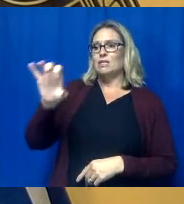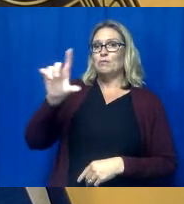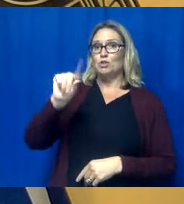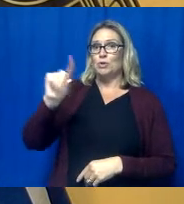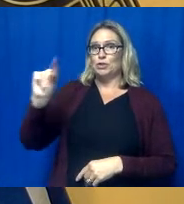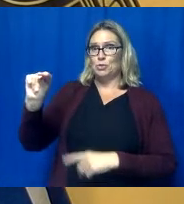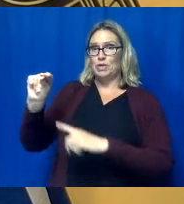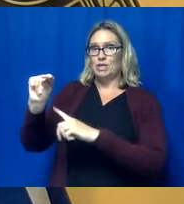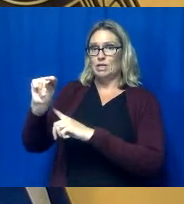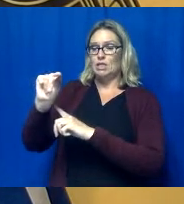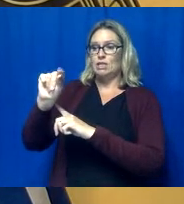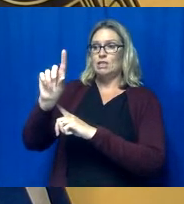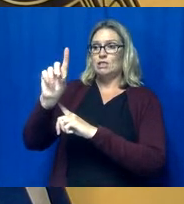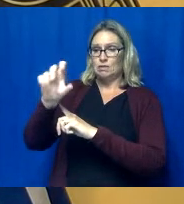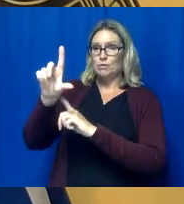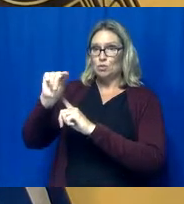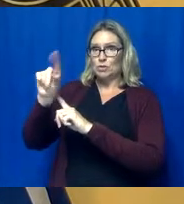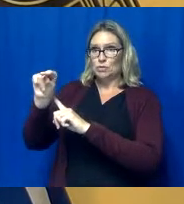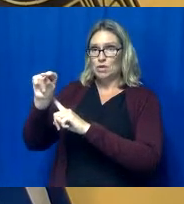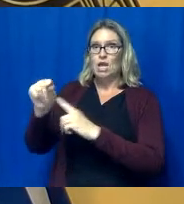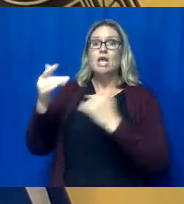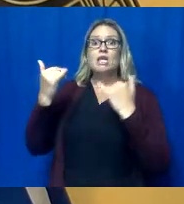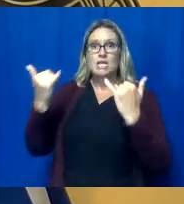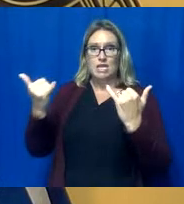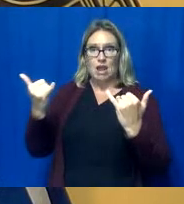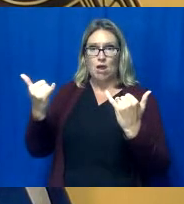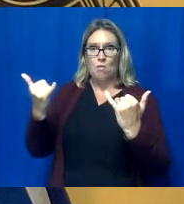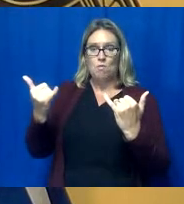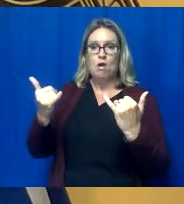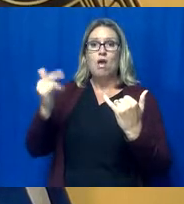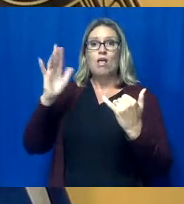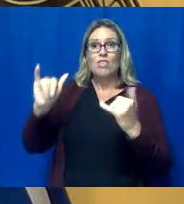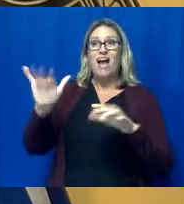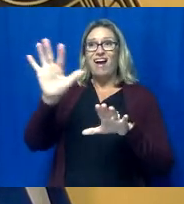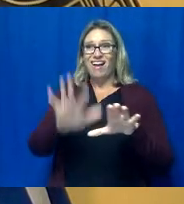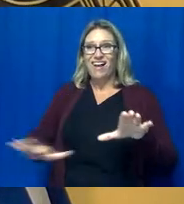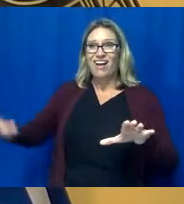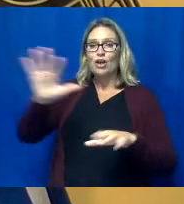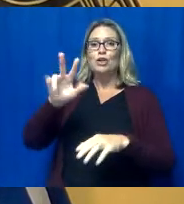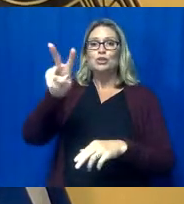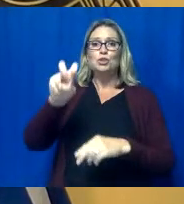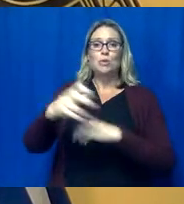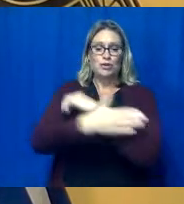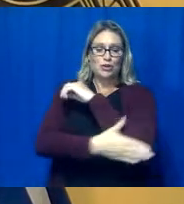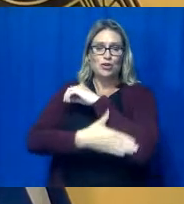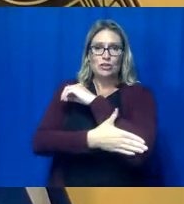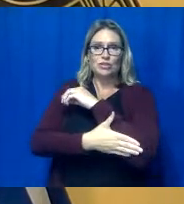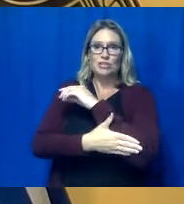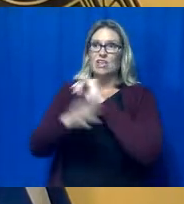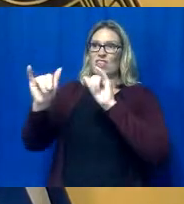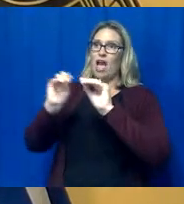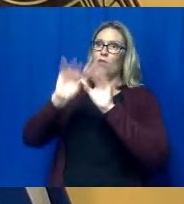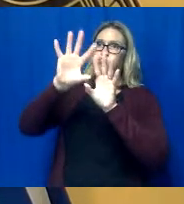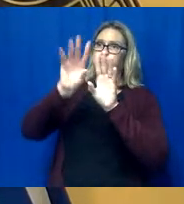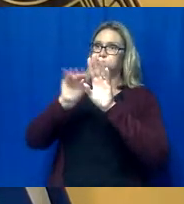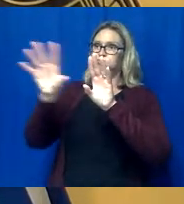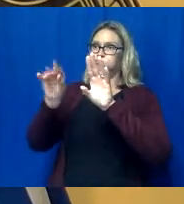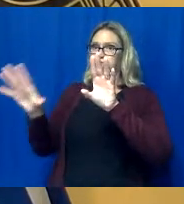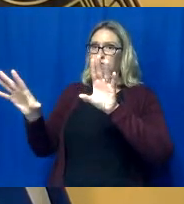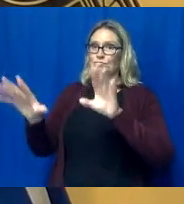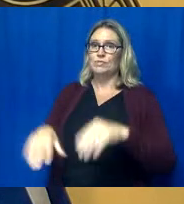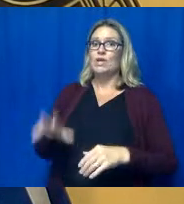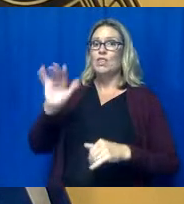become the predominant coronavirus in over 200 countries around the world. The World Health